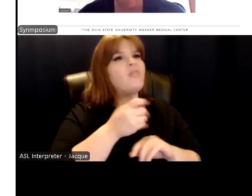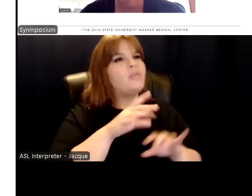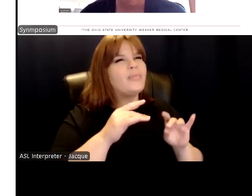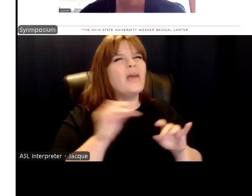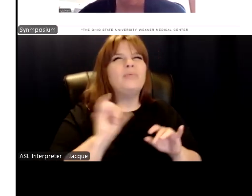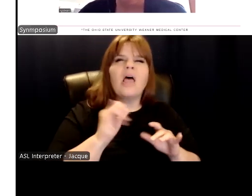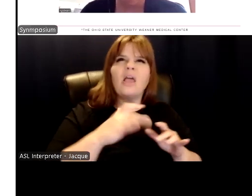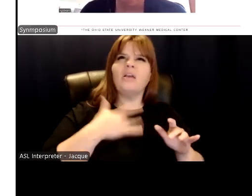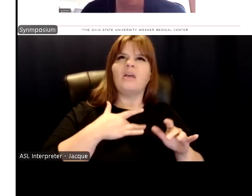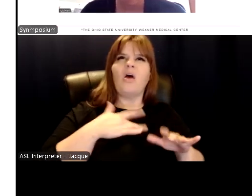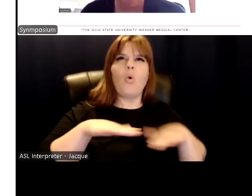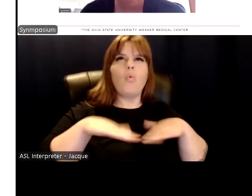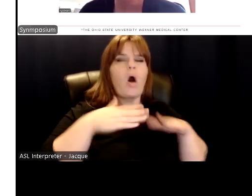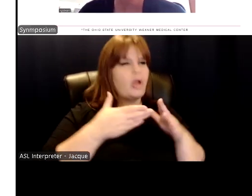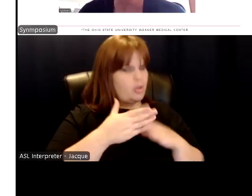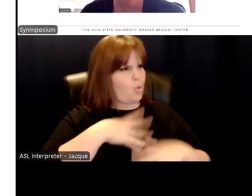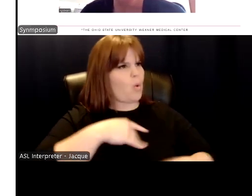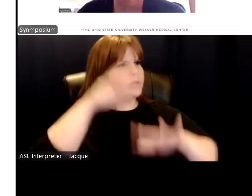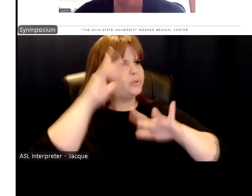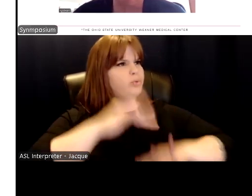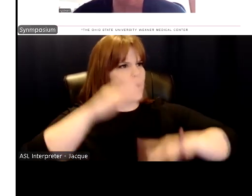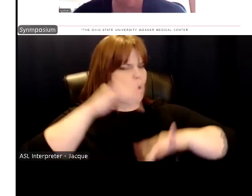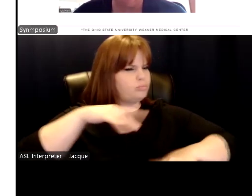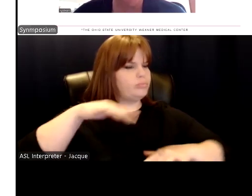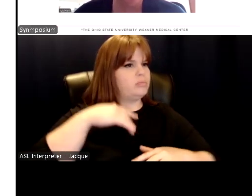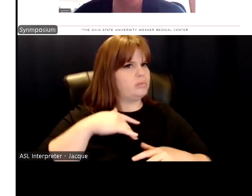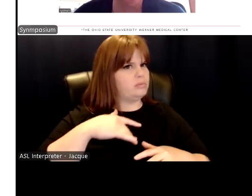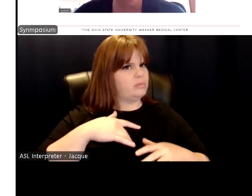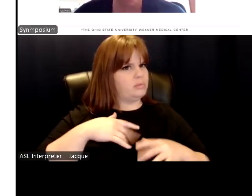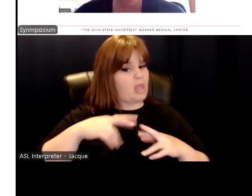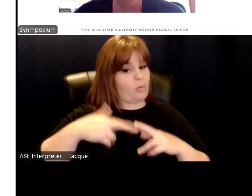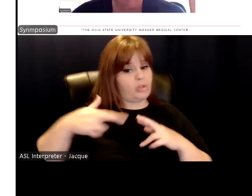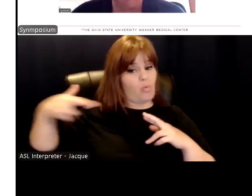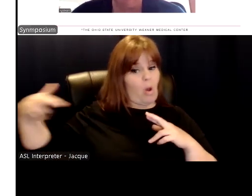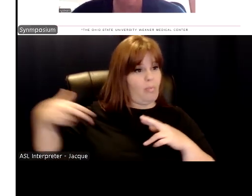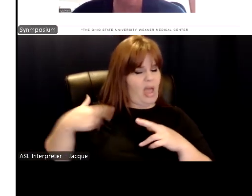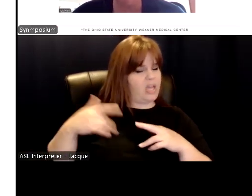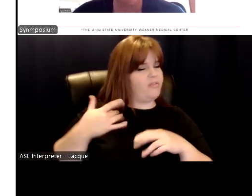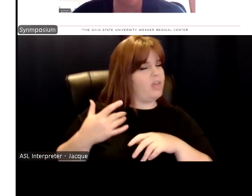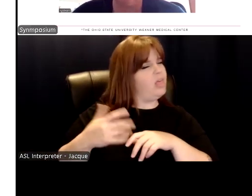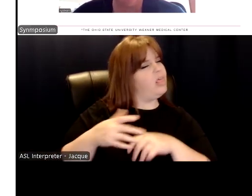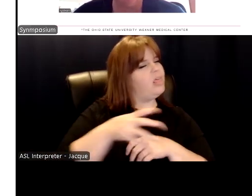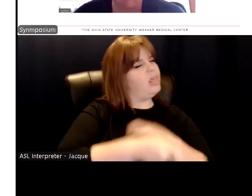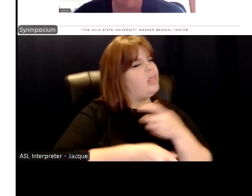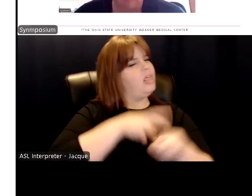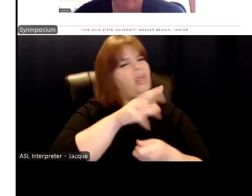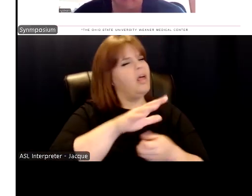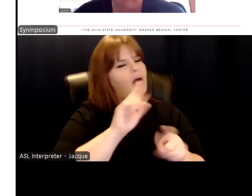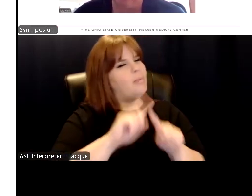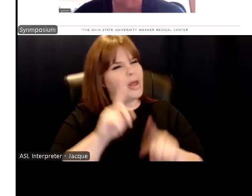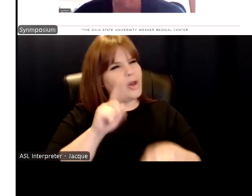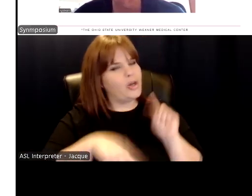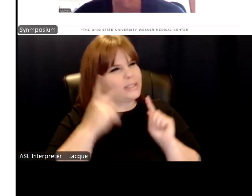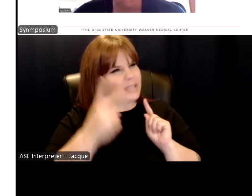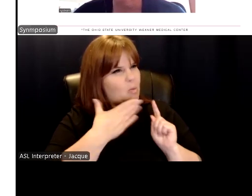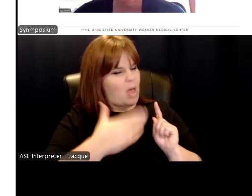snowstorm. I could feel, there would be like a rope, I could feel where I was going, but I couldn't really see it very well. And sometimes I didn't end up where I thought I was going to